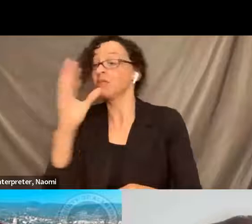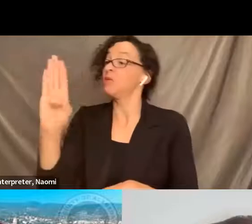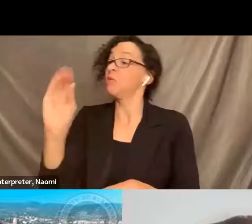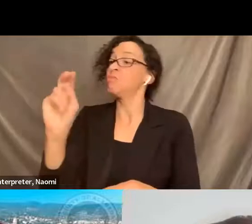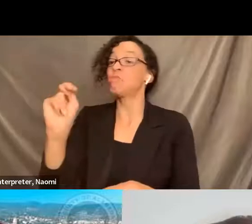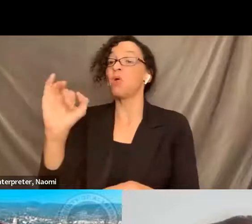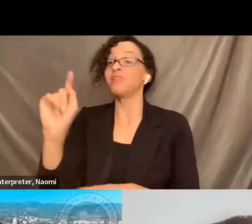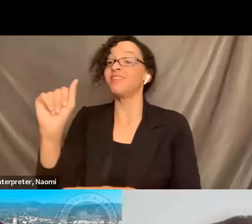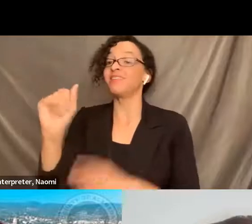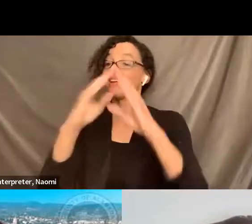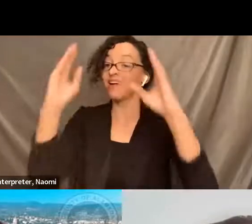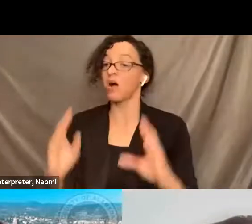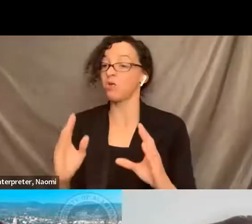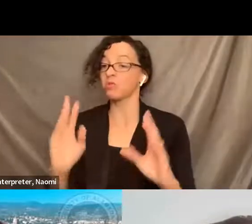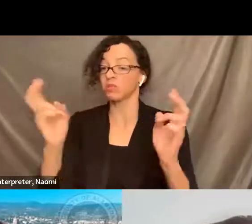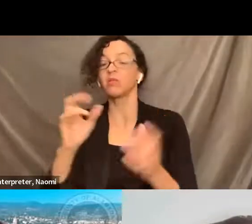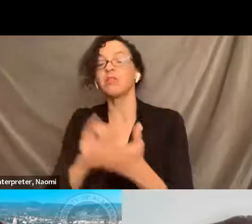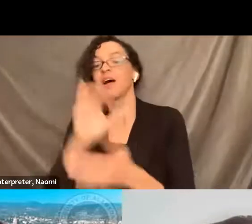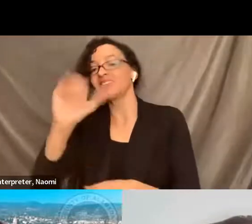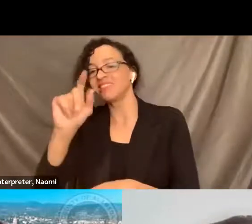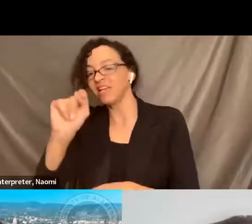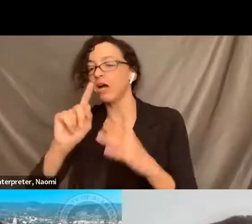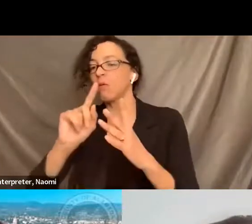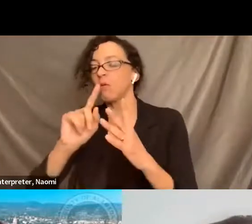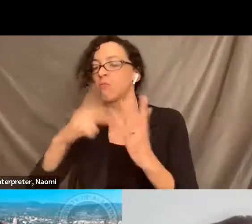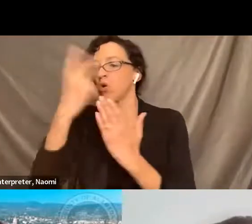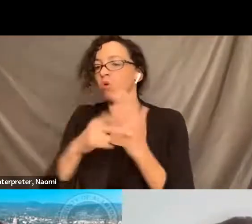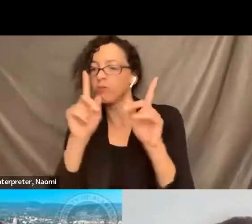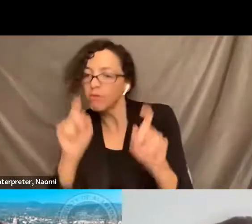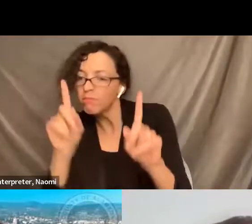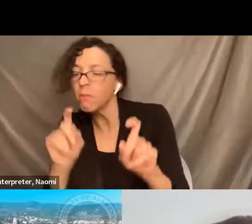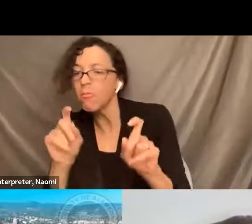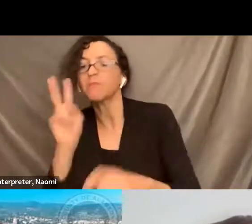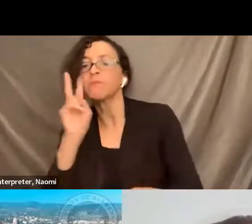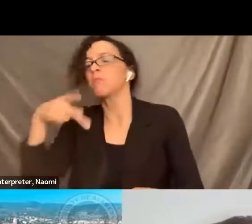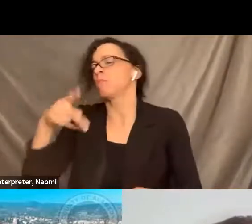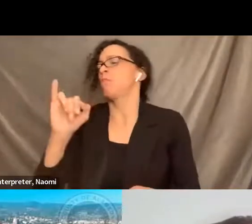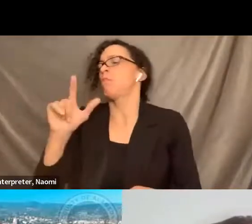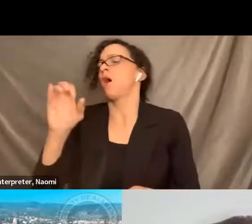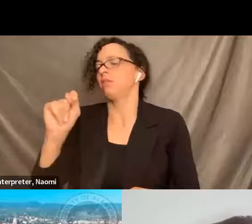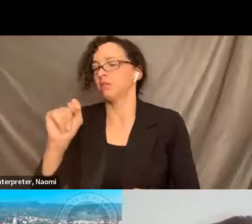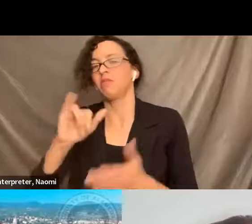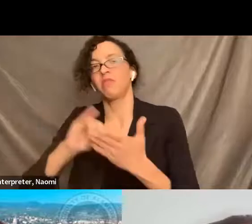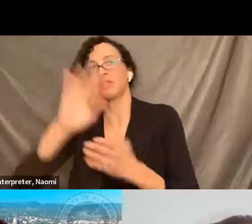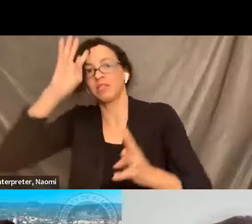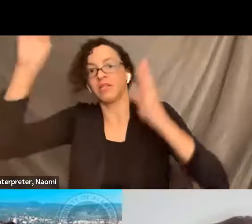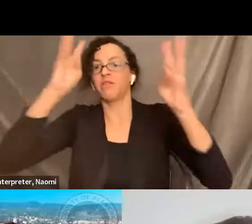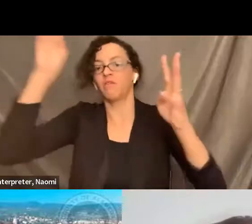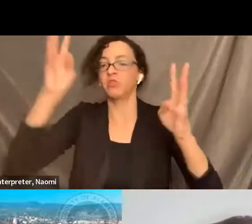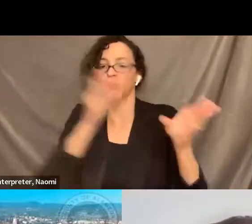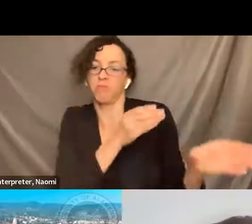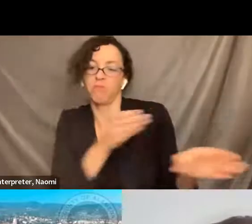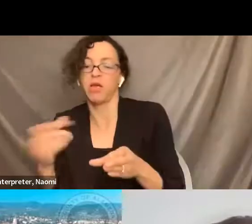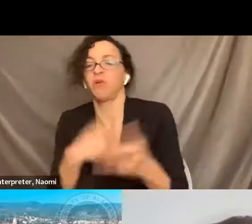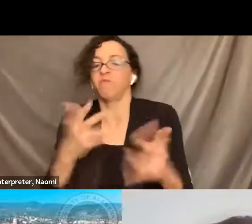CAT program is a pilot, and it's an innovations grant. So we receive funds to do something new, to test a new